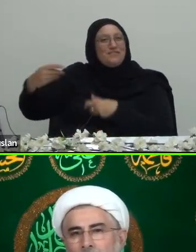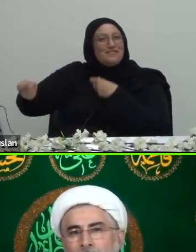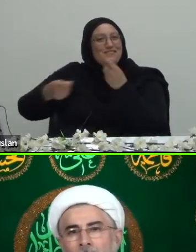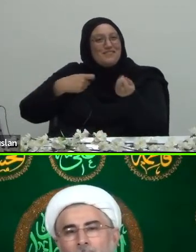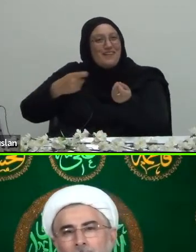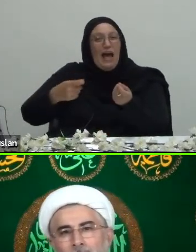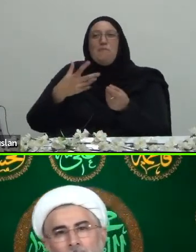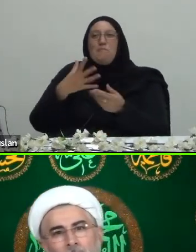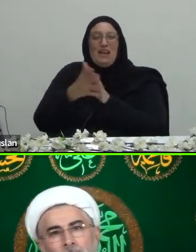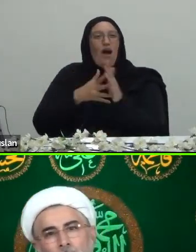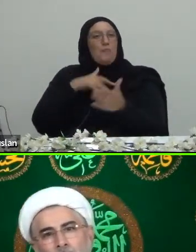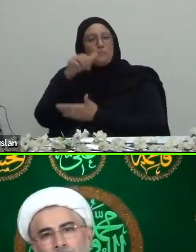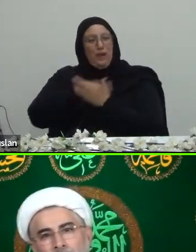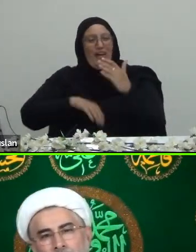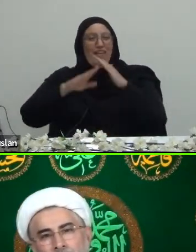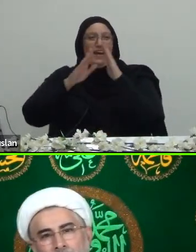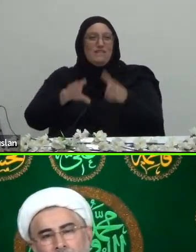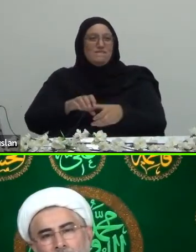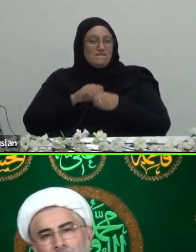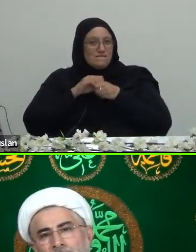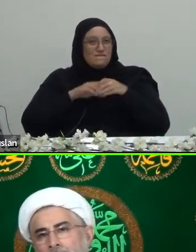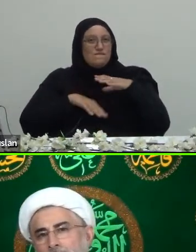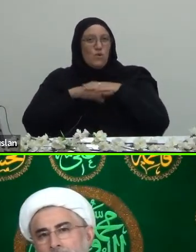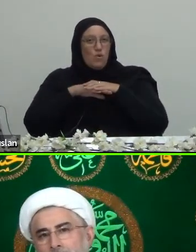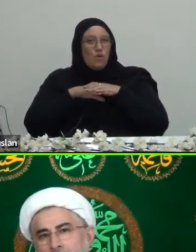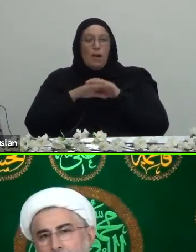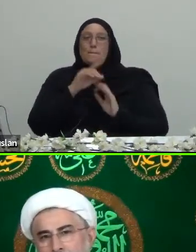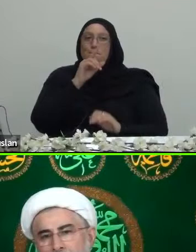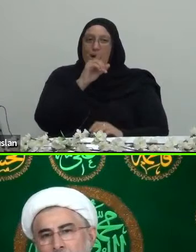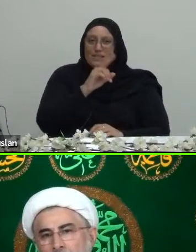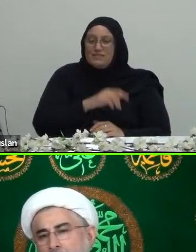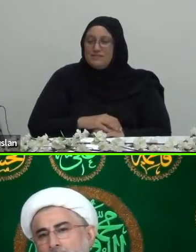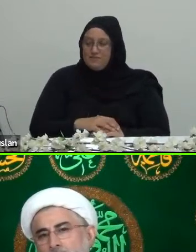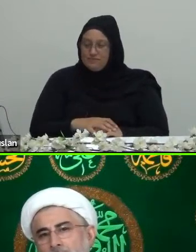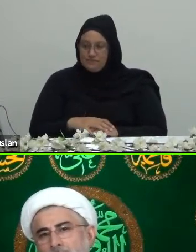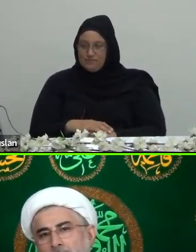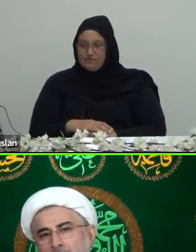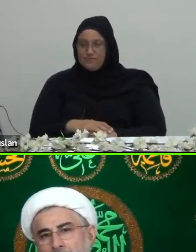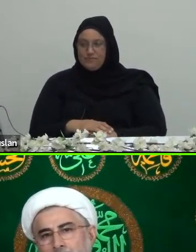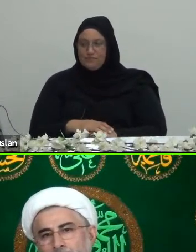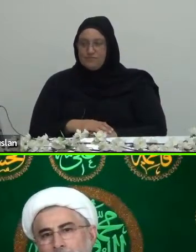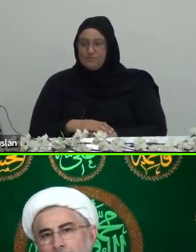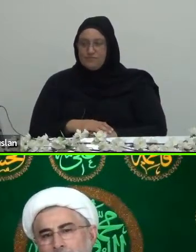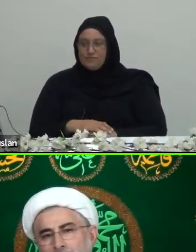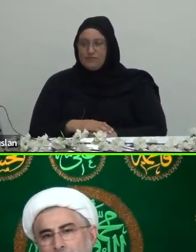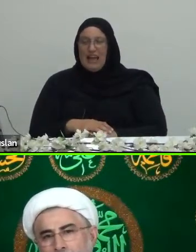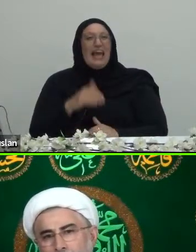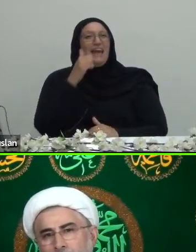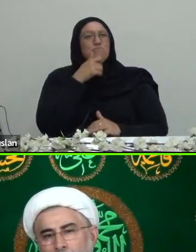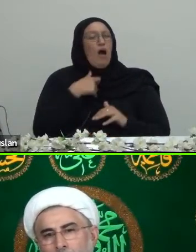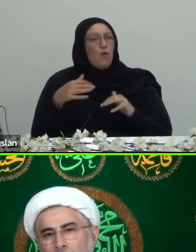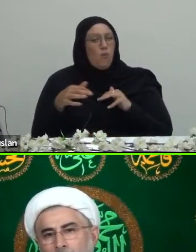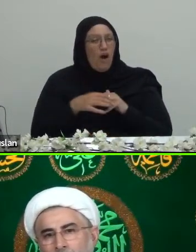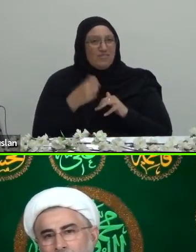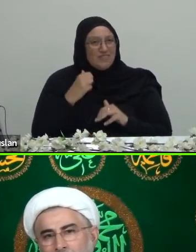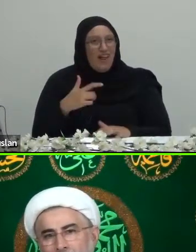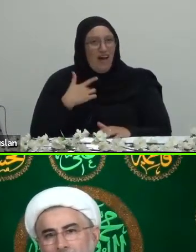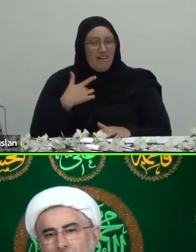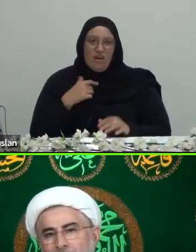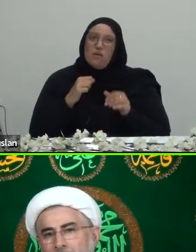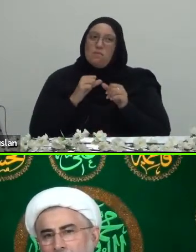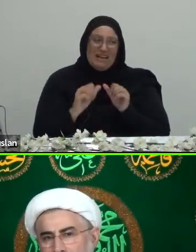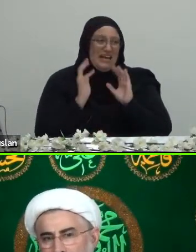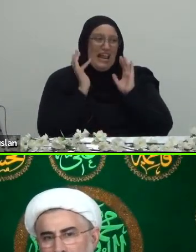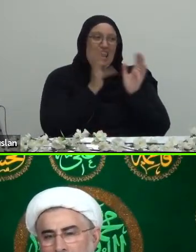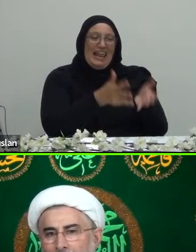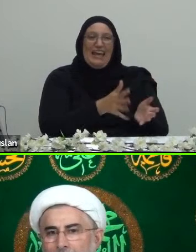it as well. I die, my wife is still alive. The best way is to leave the property for my wife, let her